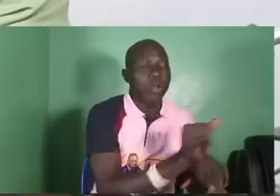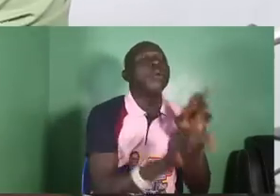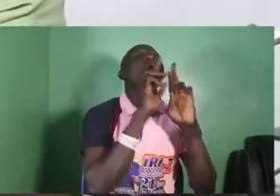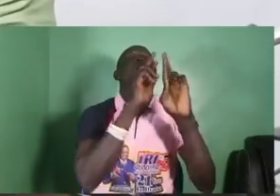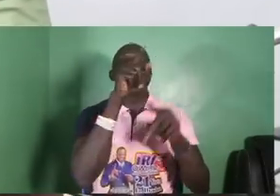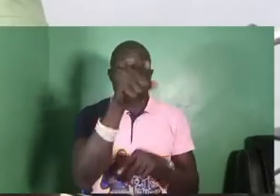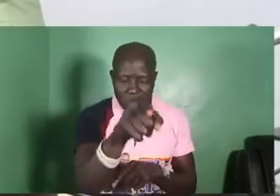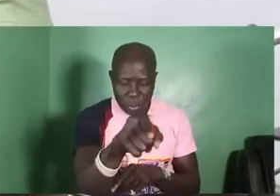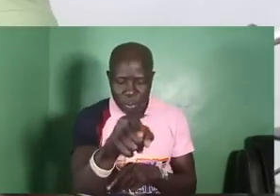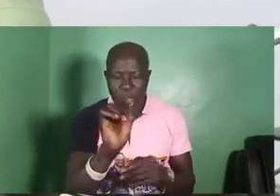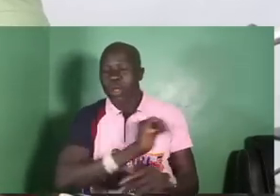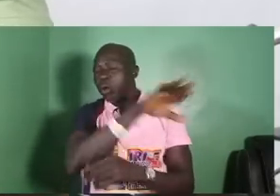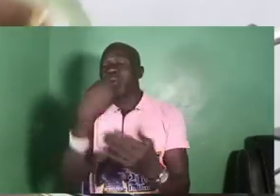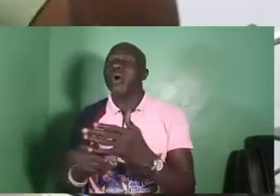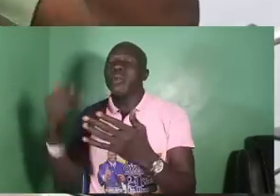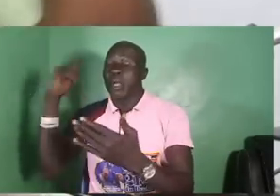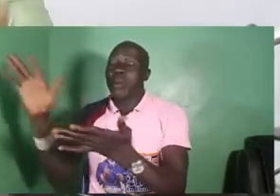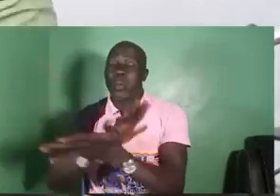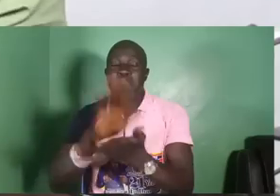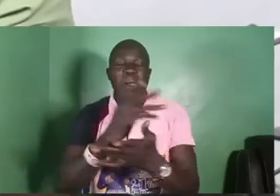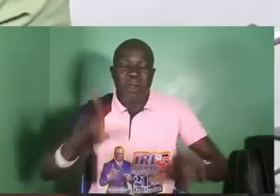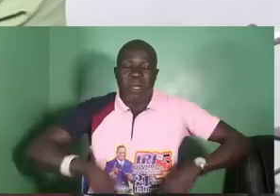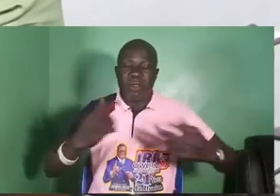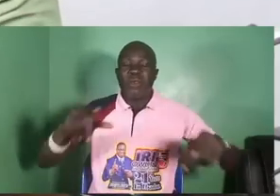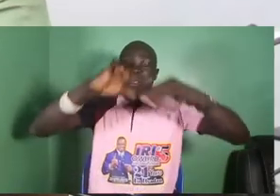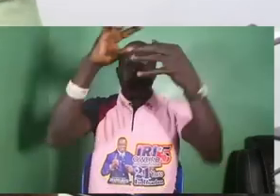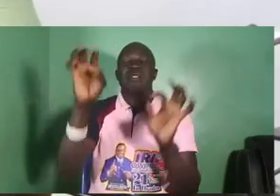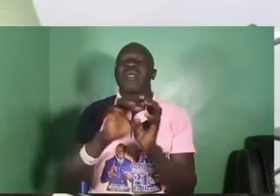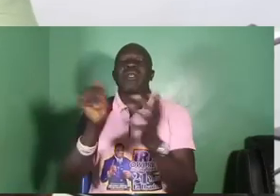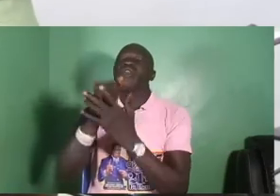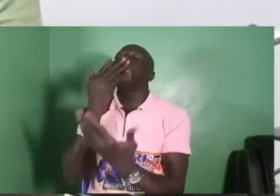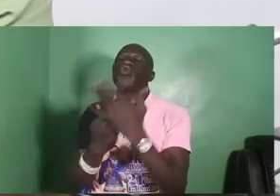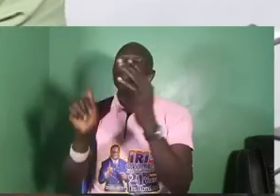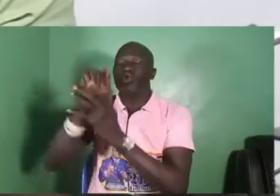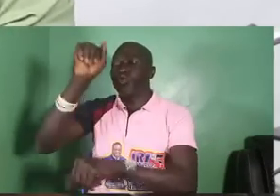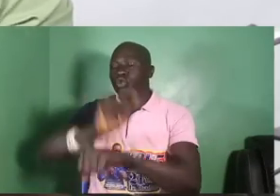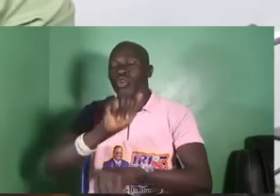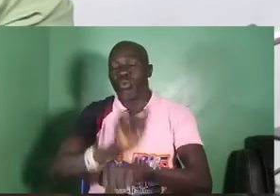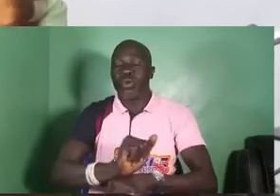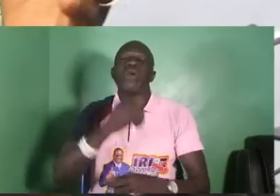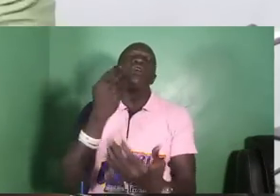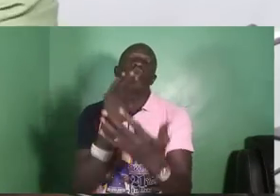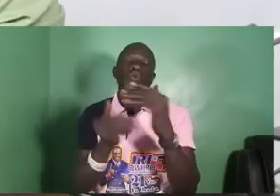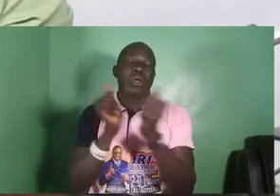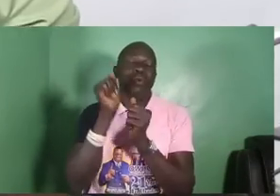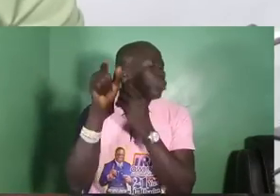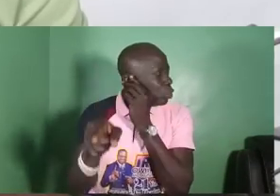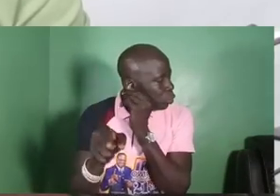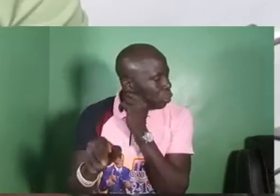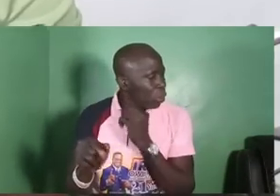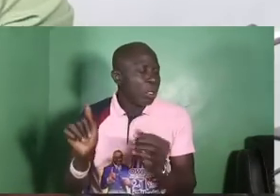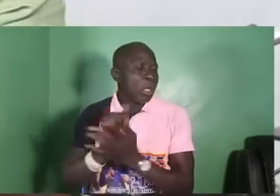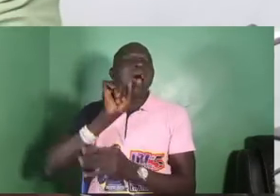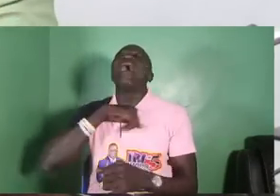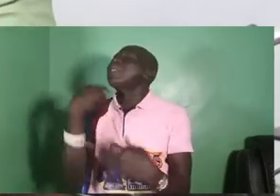he said better. We better go here back. Why he said give? Ah, you are doing nothing. Ah, you